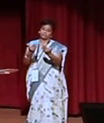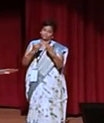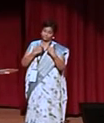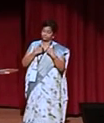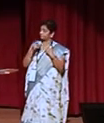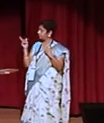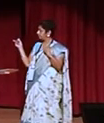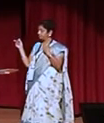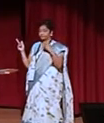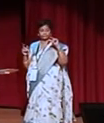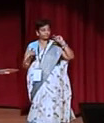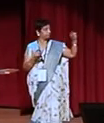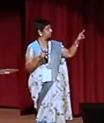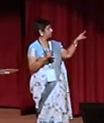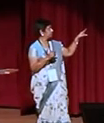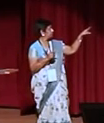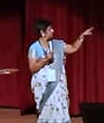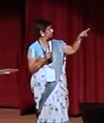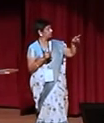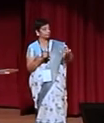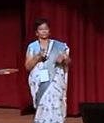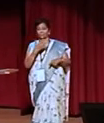contact me at